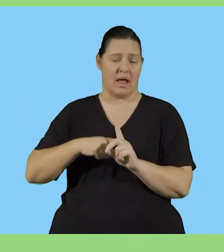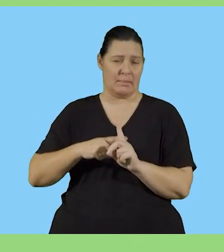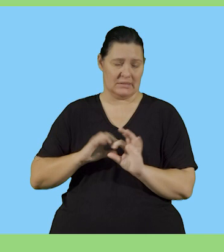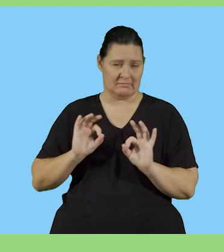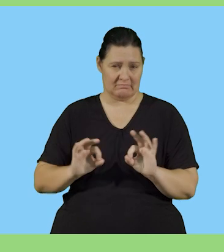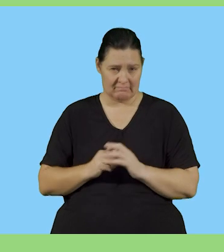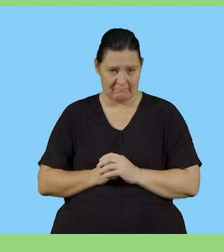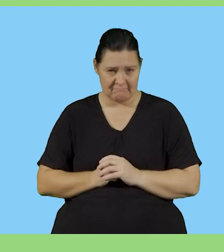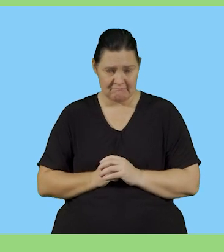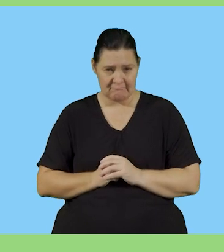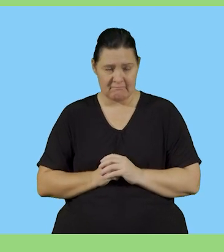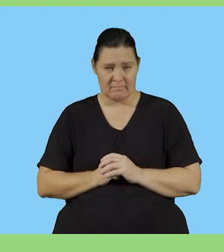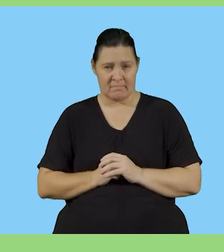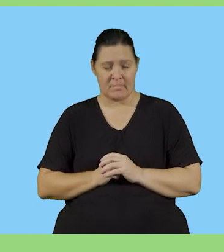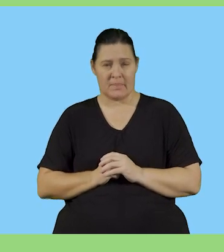and climate.